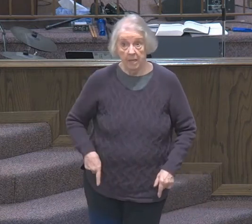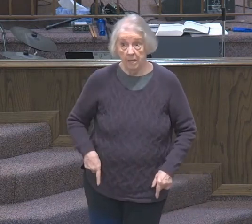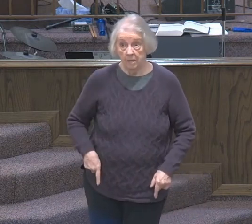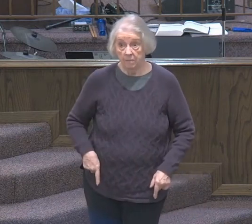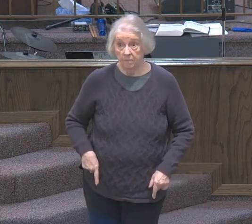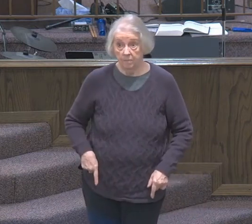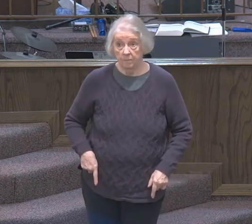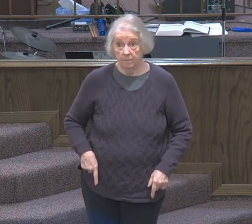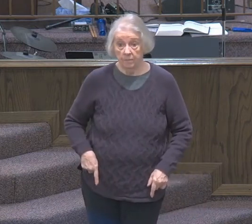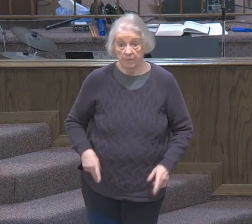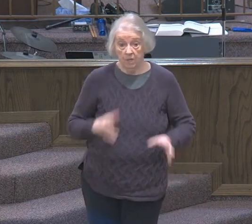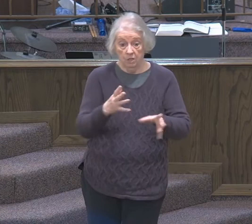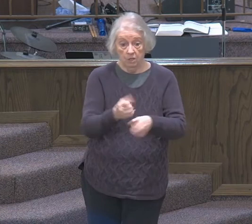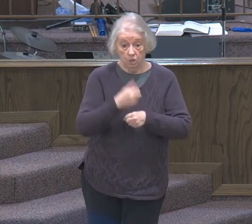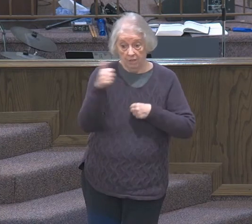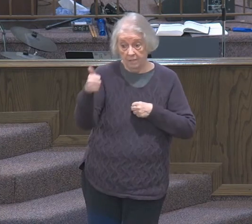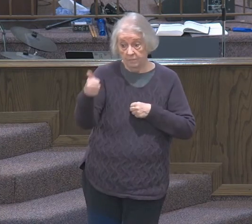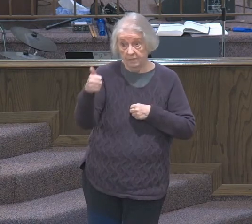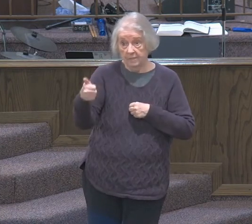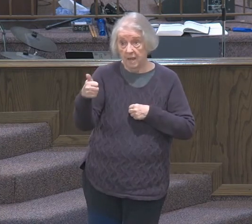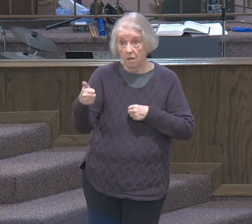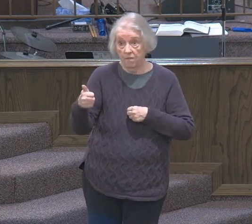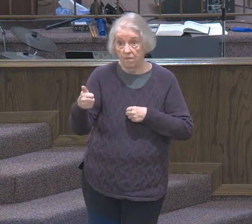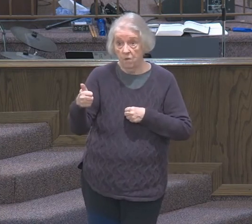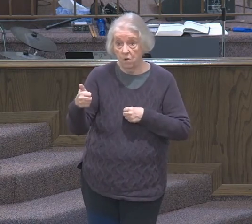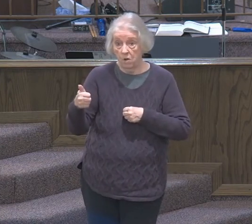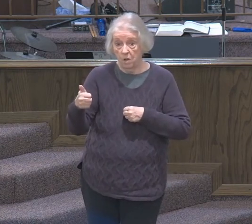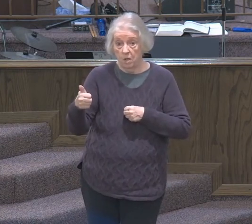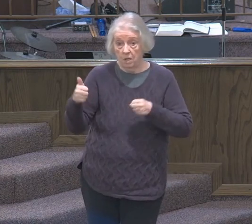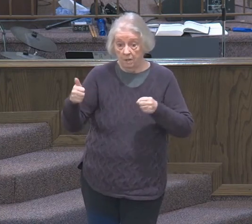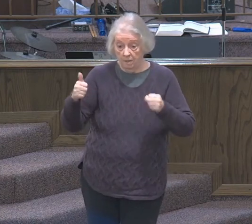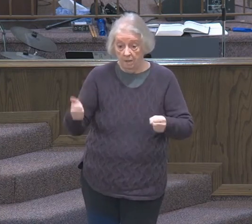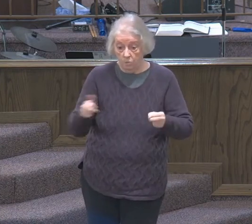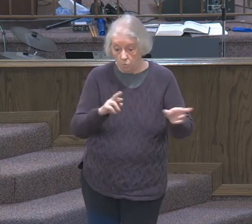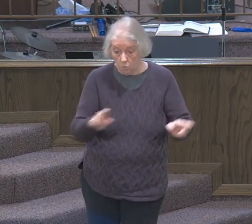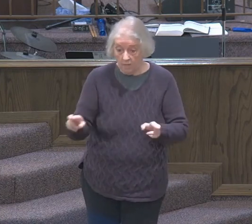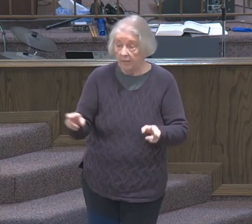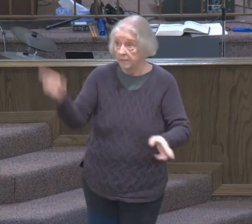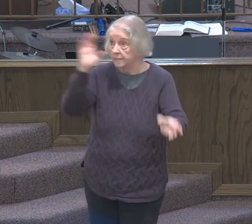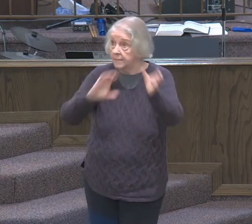he set himself to what? To seek the Lord.